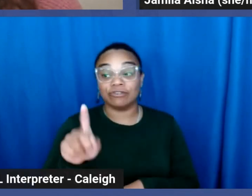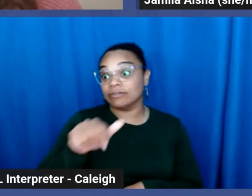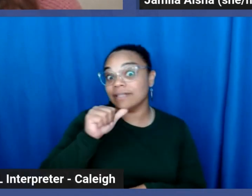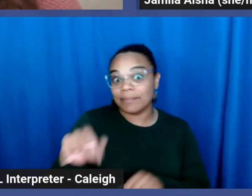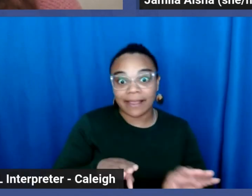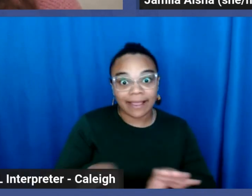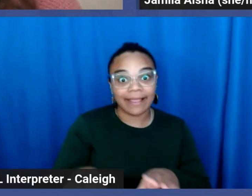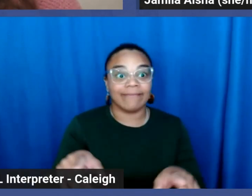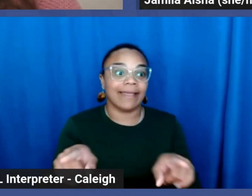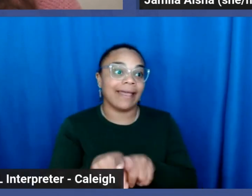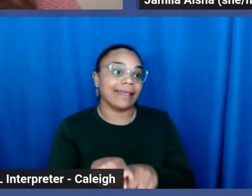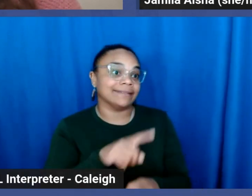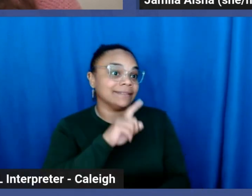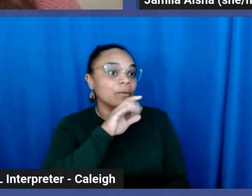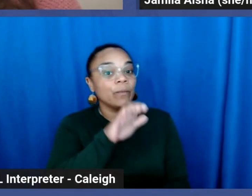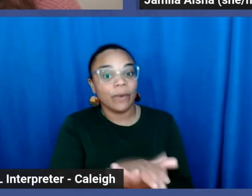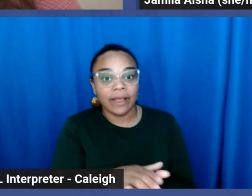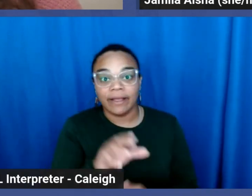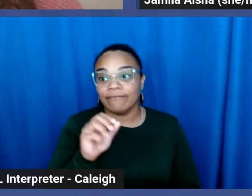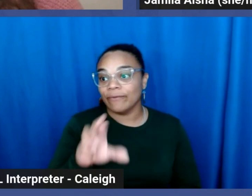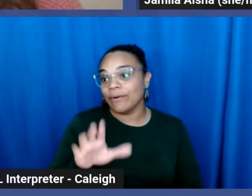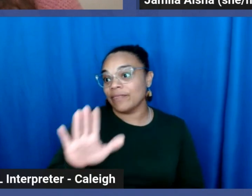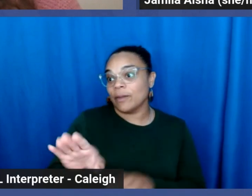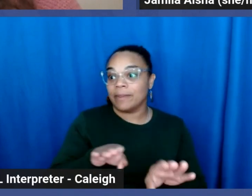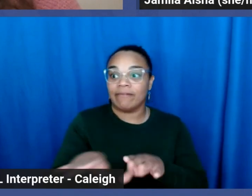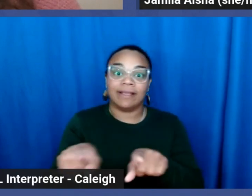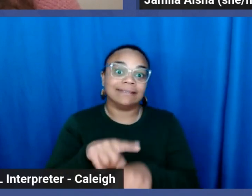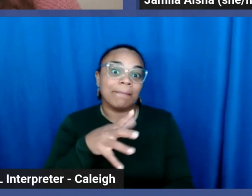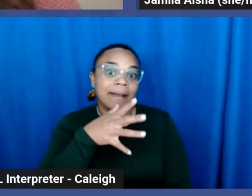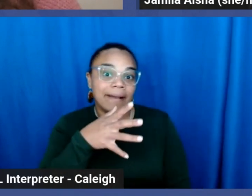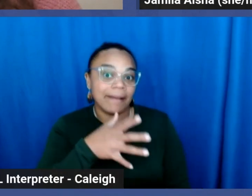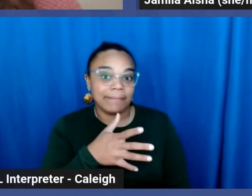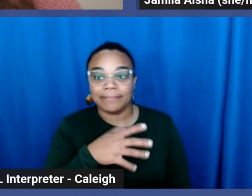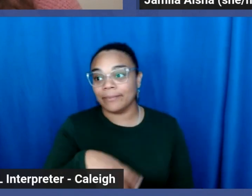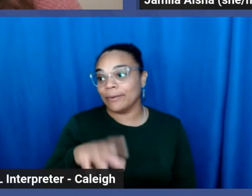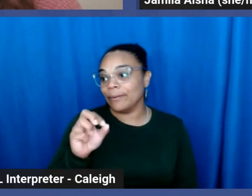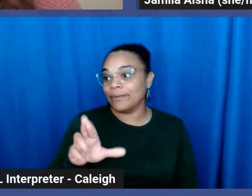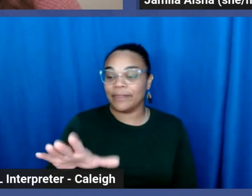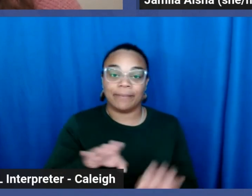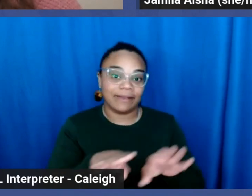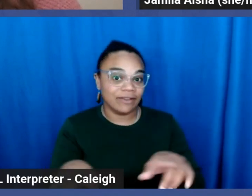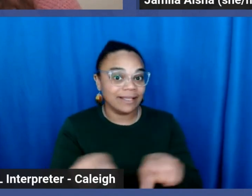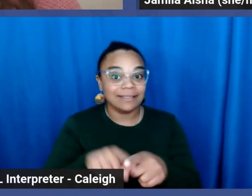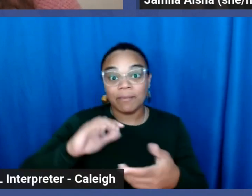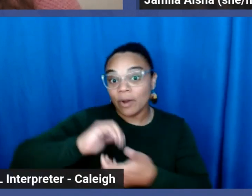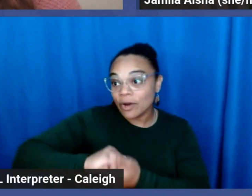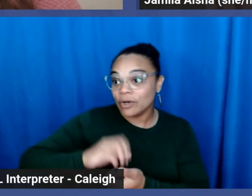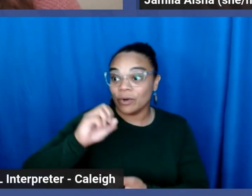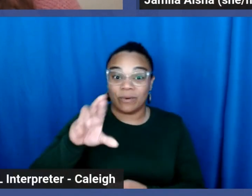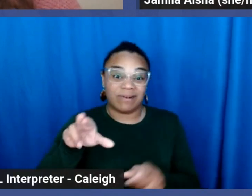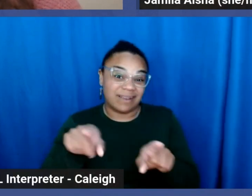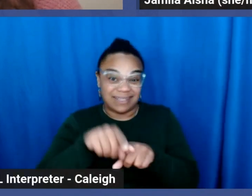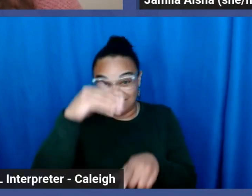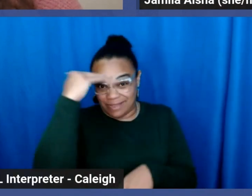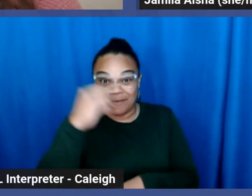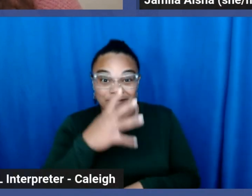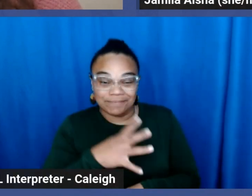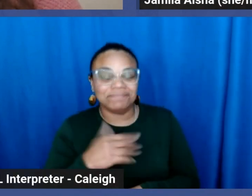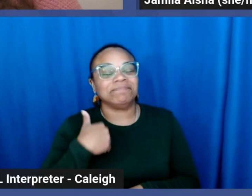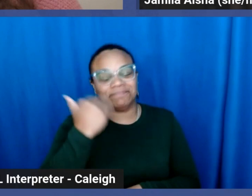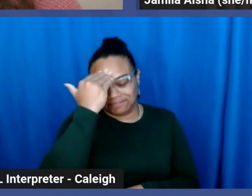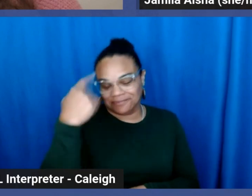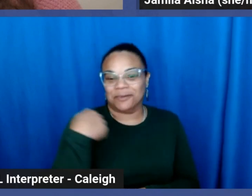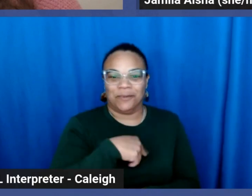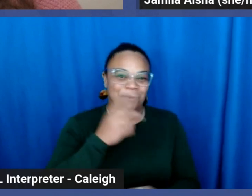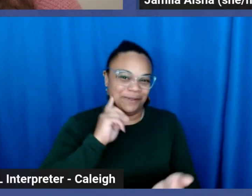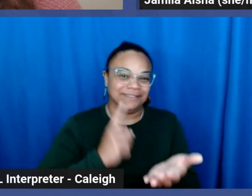a wife or a mom or a partner or even as a Black woman. And I know we're going to get into all of that.